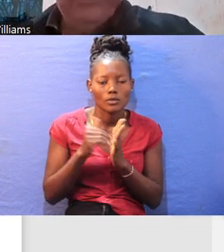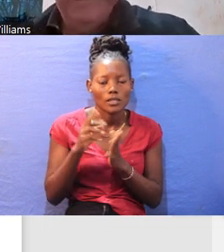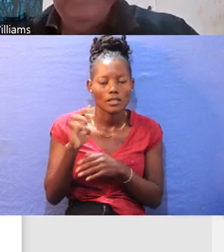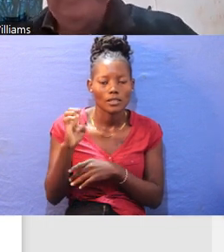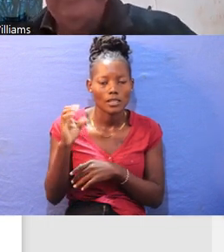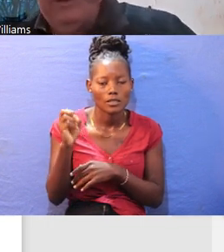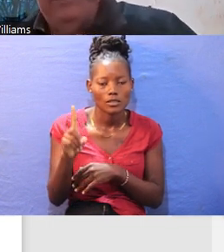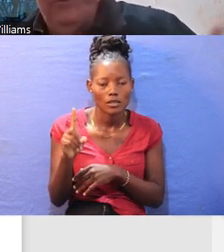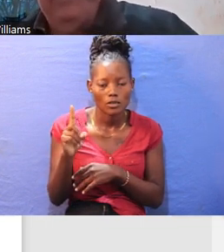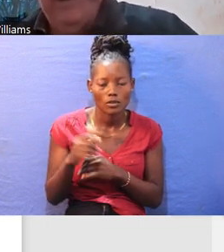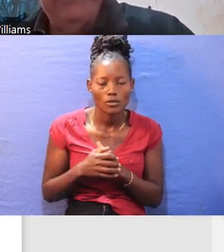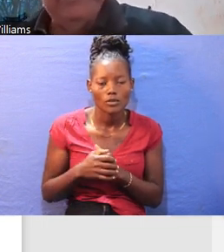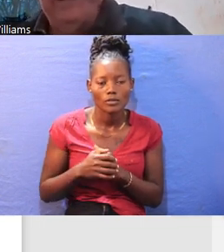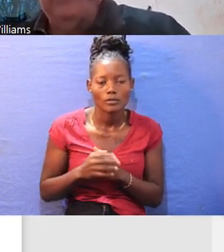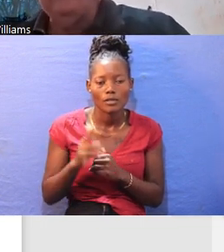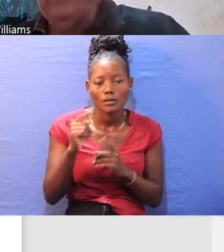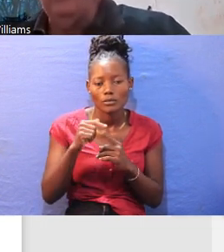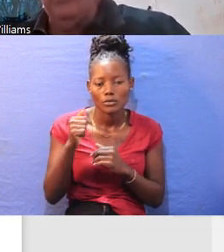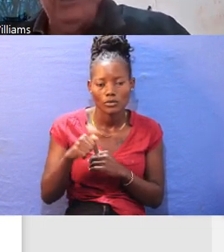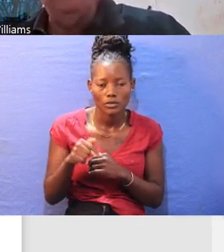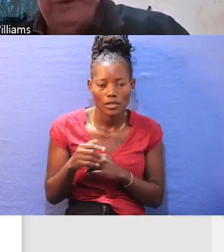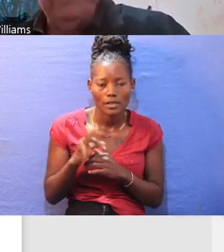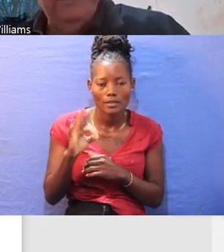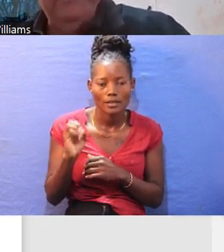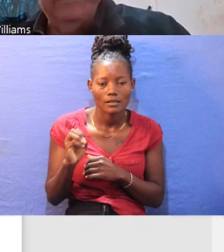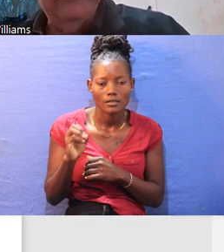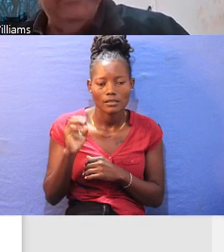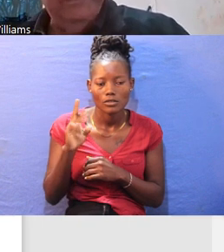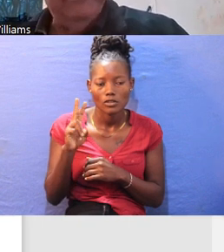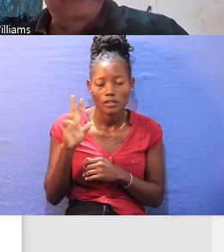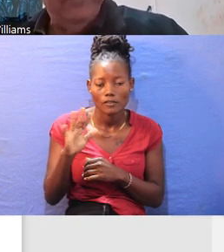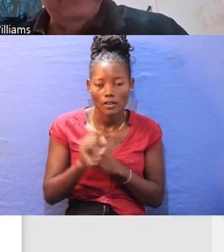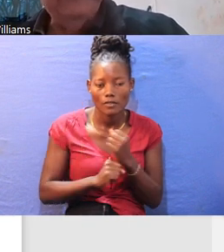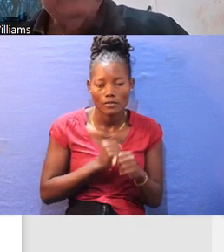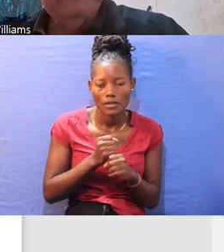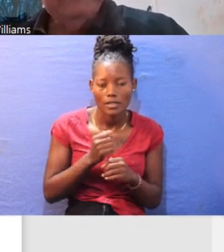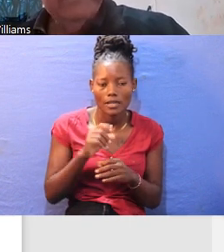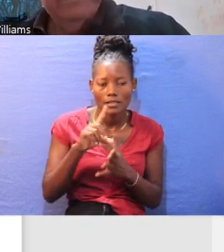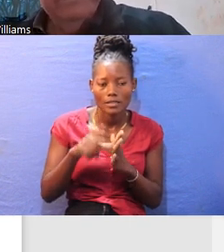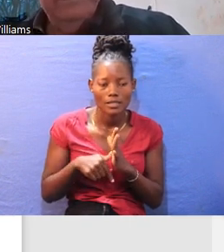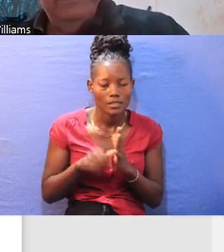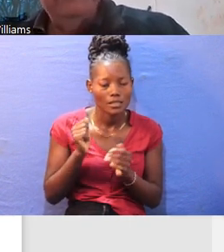to this day, that's 25 years later, it's still unreal, unbelievable performance.